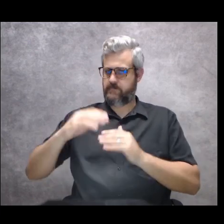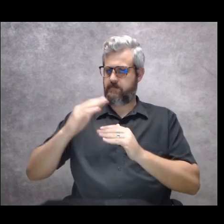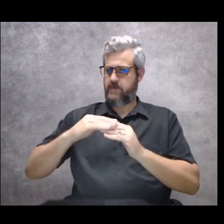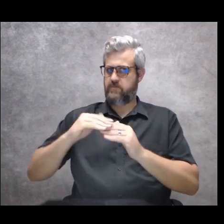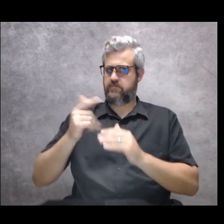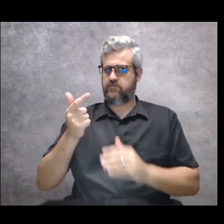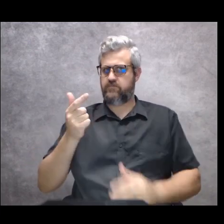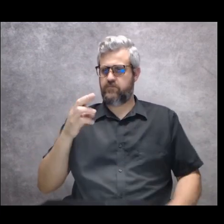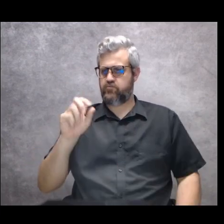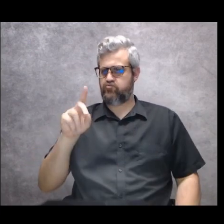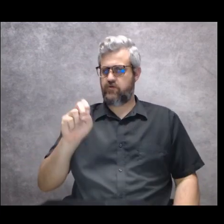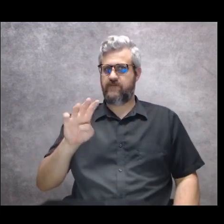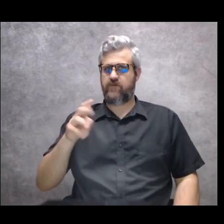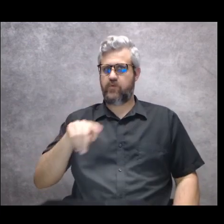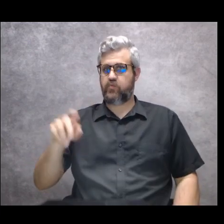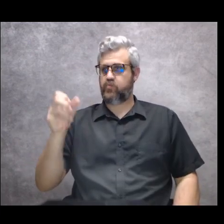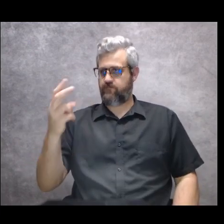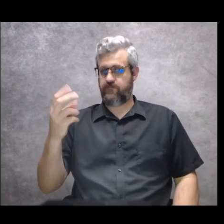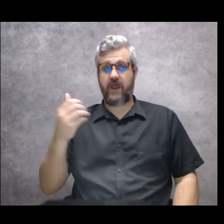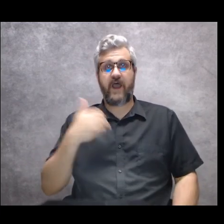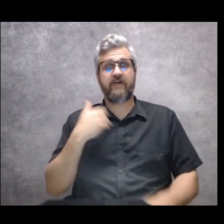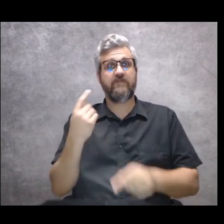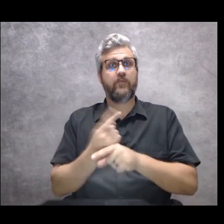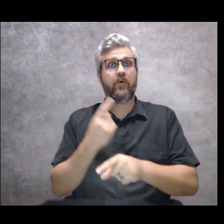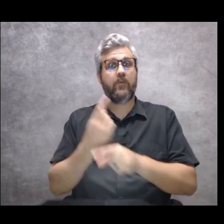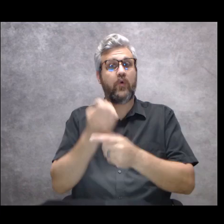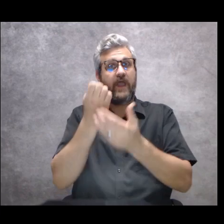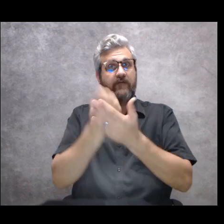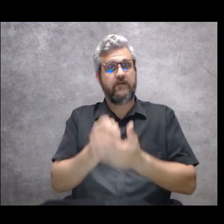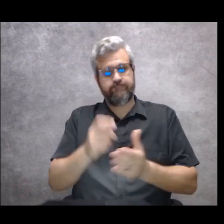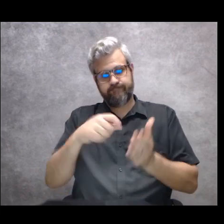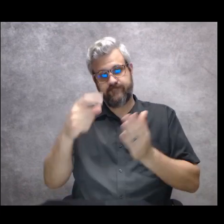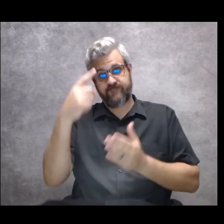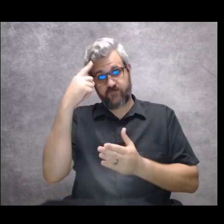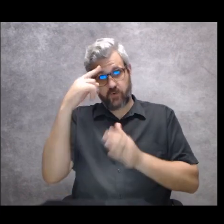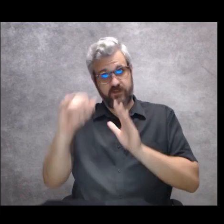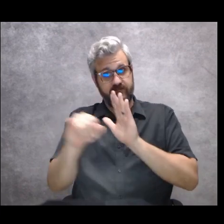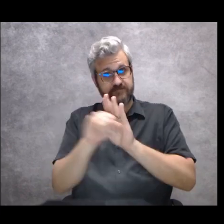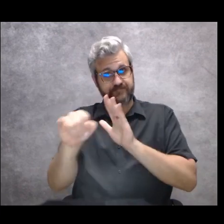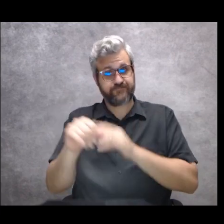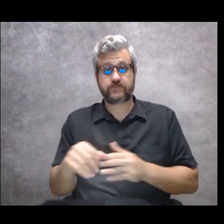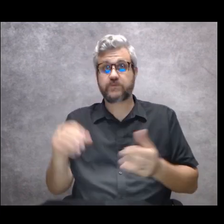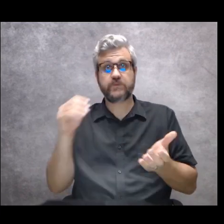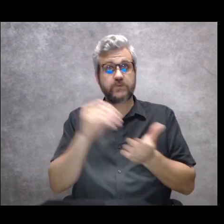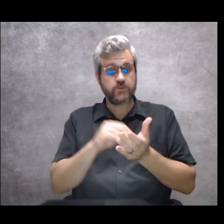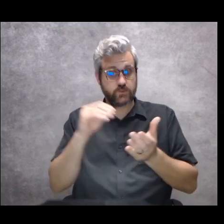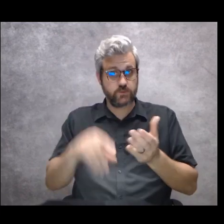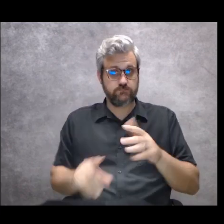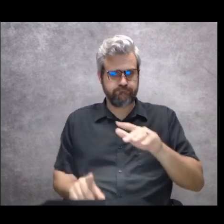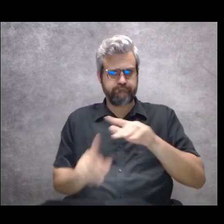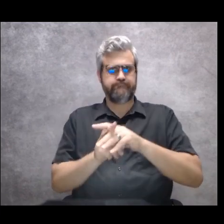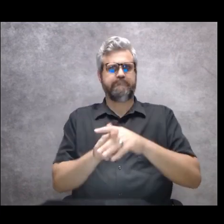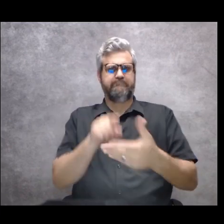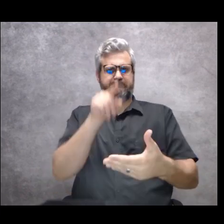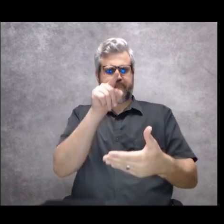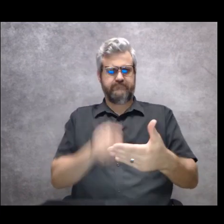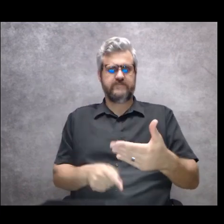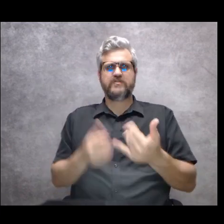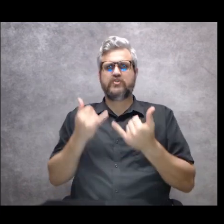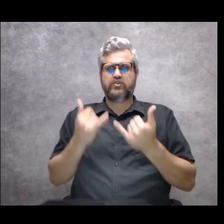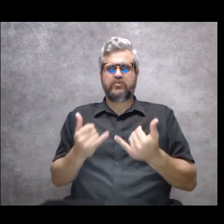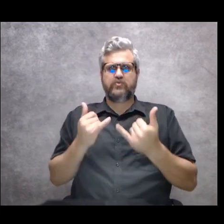appropriate evidence marked for identification. Students generated on this report are currently in grades K through